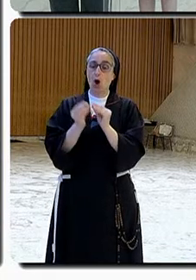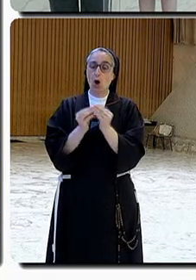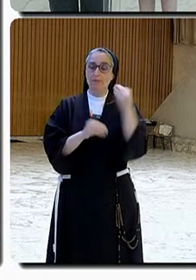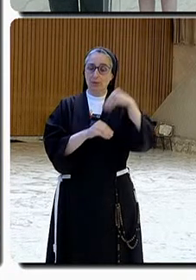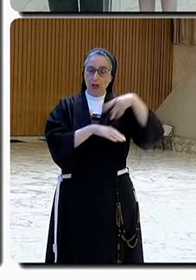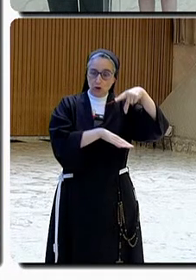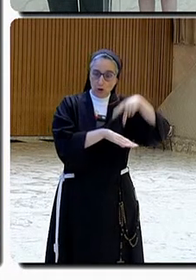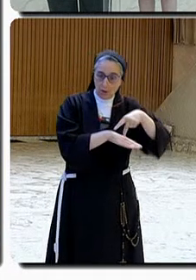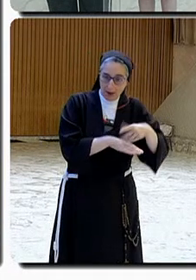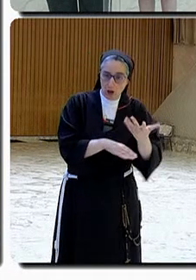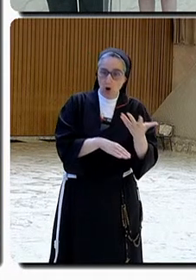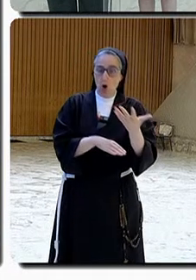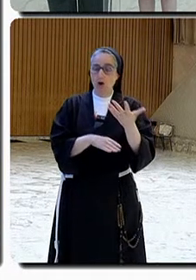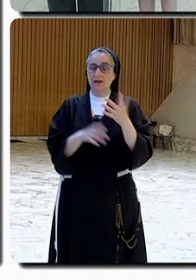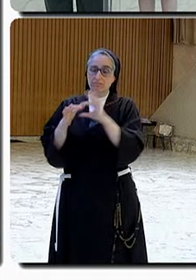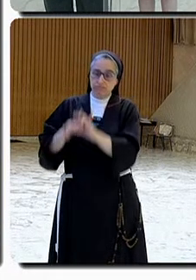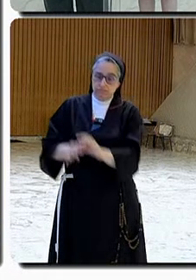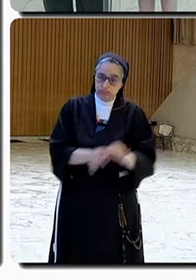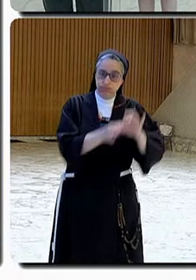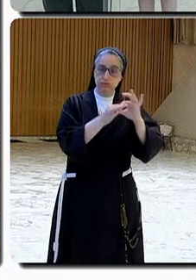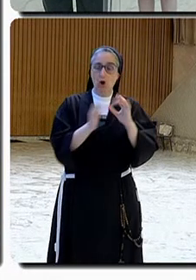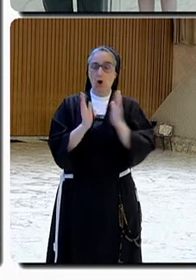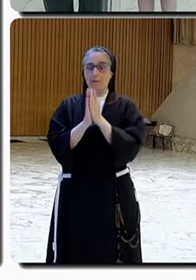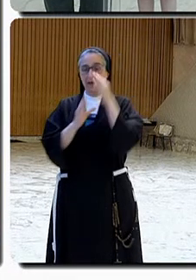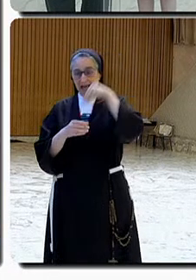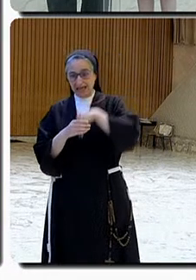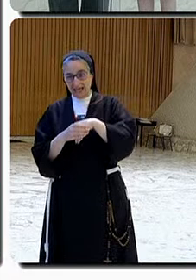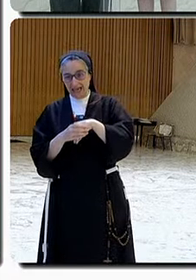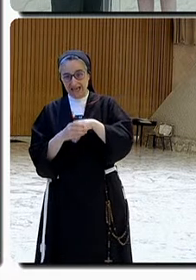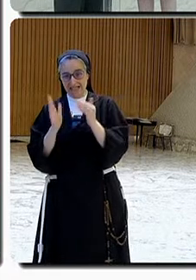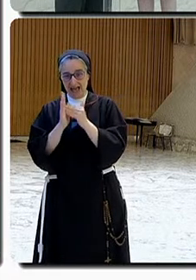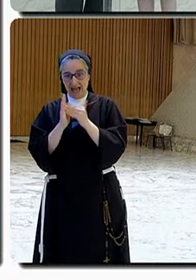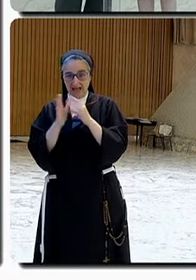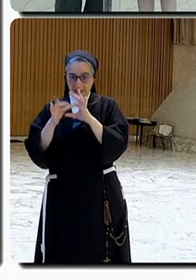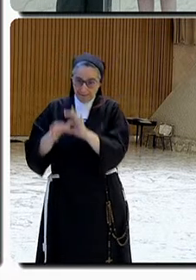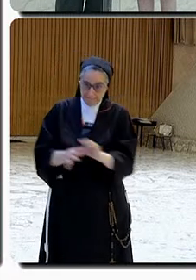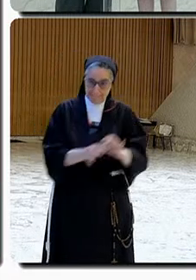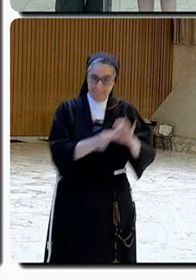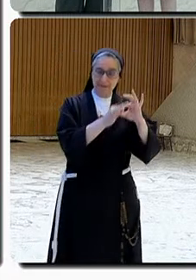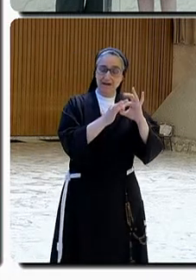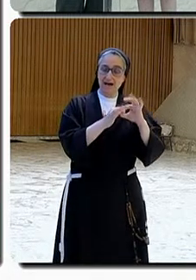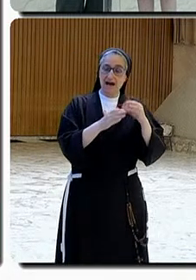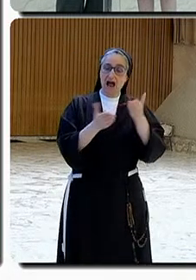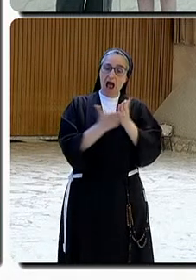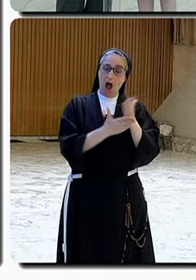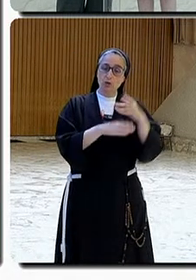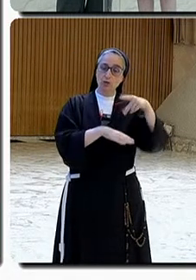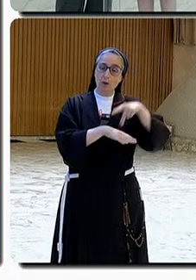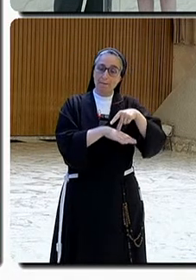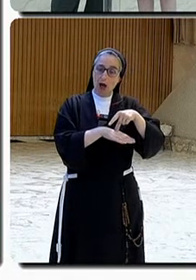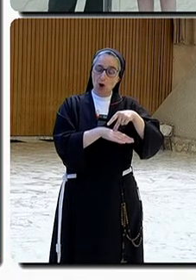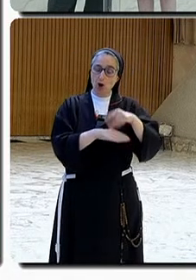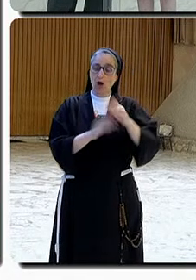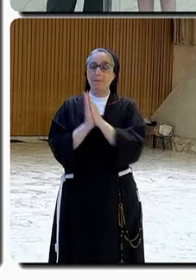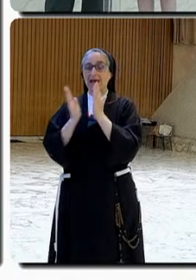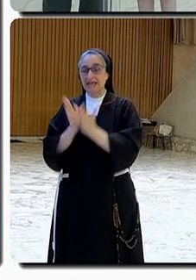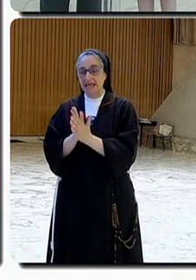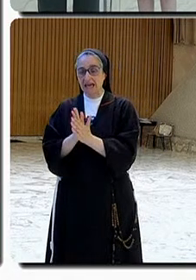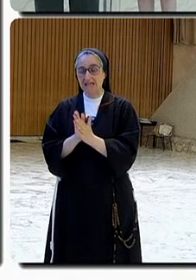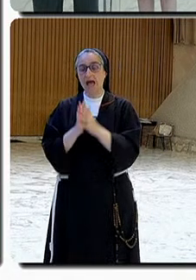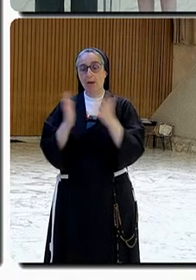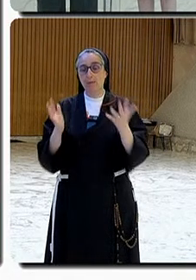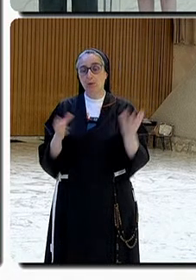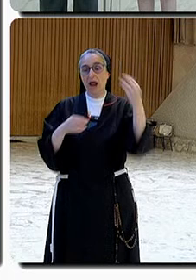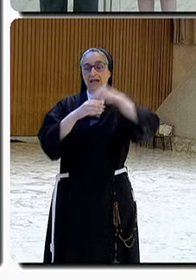make up the family of families, which is the church. This model also challenges every parish to see its primary role